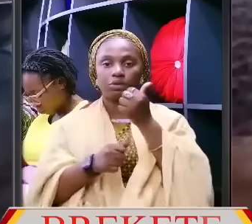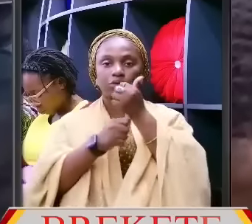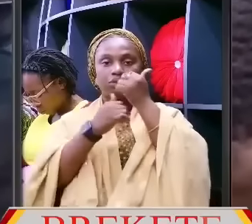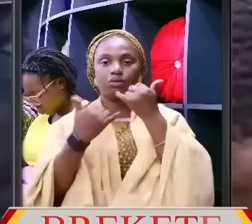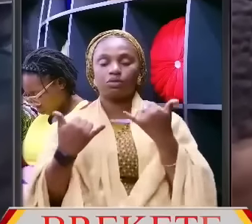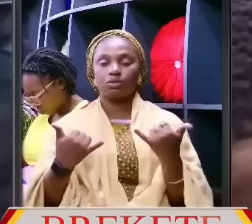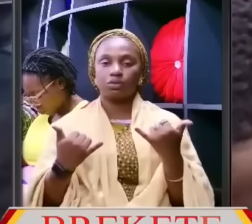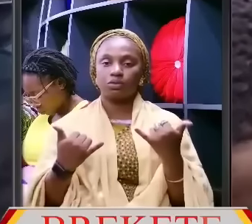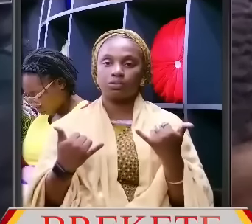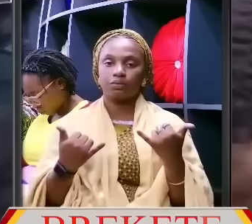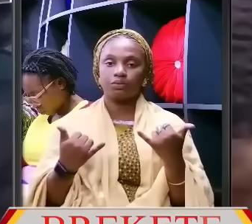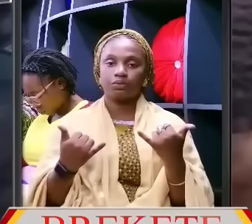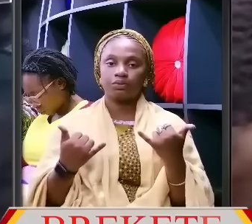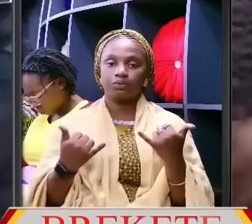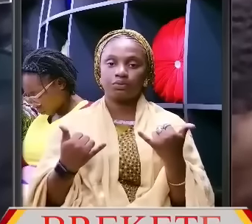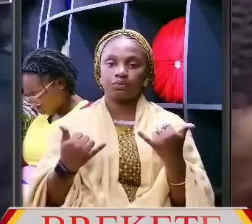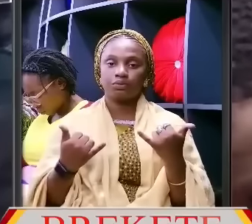senior